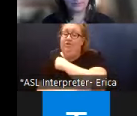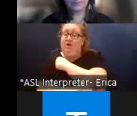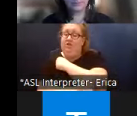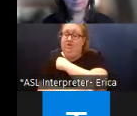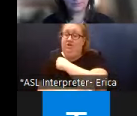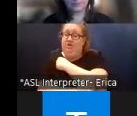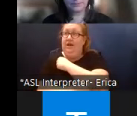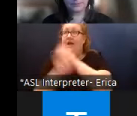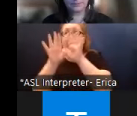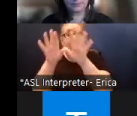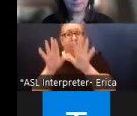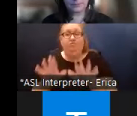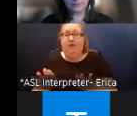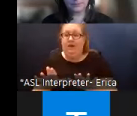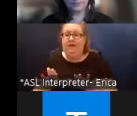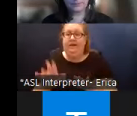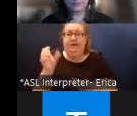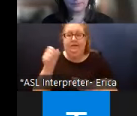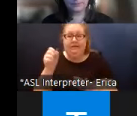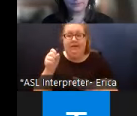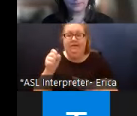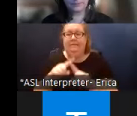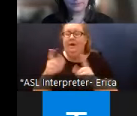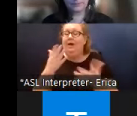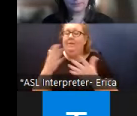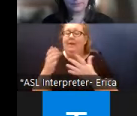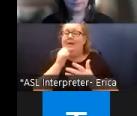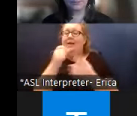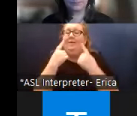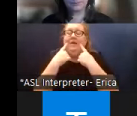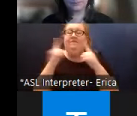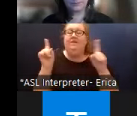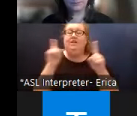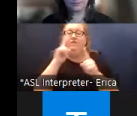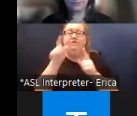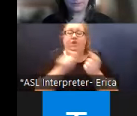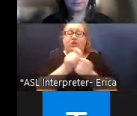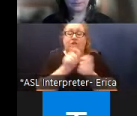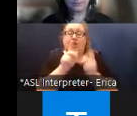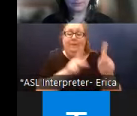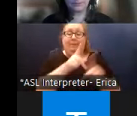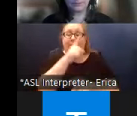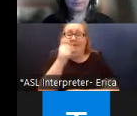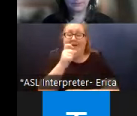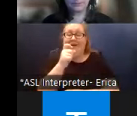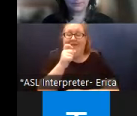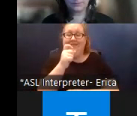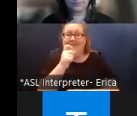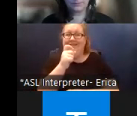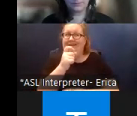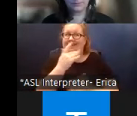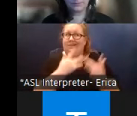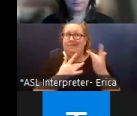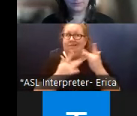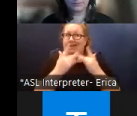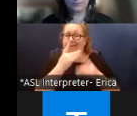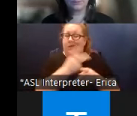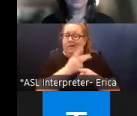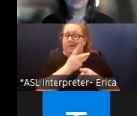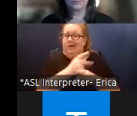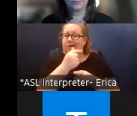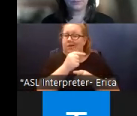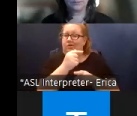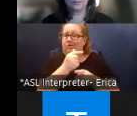great as it is, might not be efficient for certain people because they barely take care of their greens as it